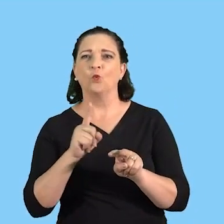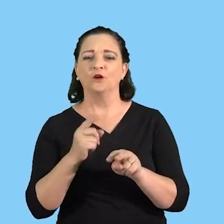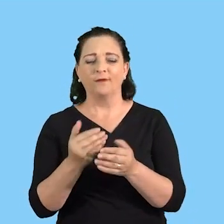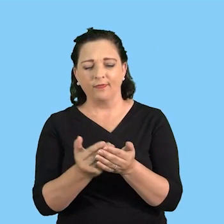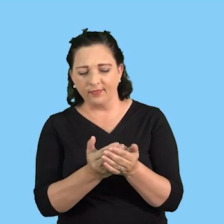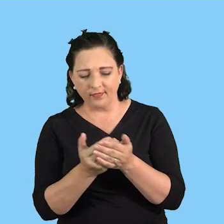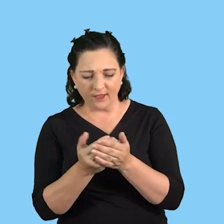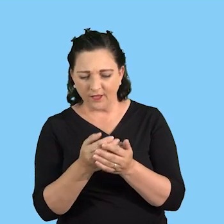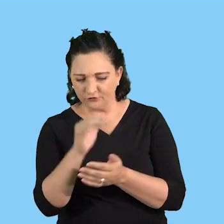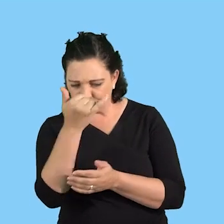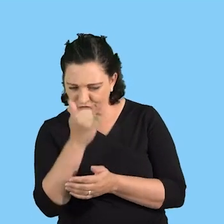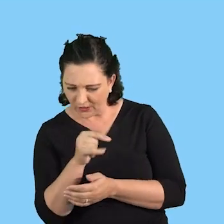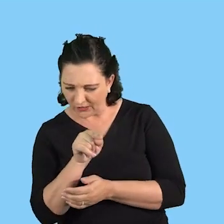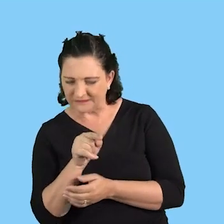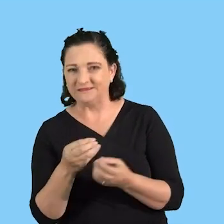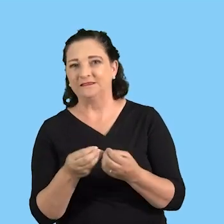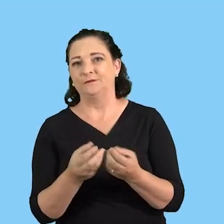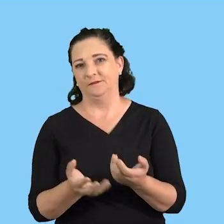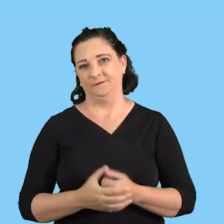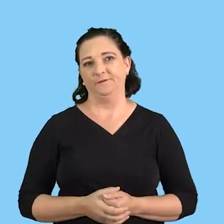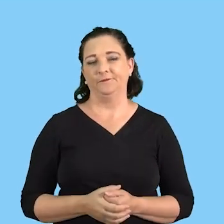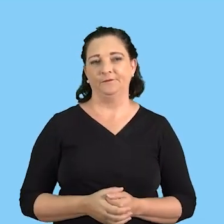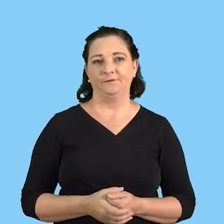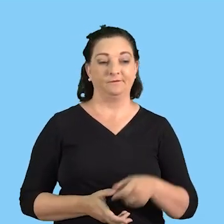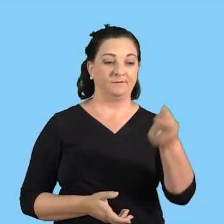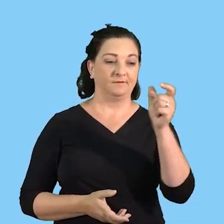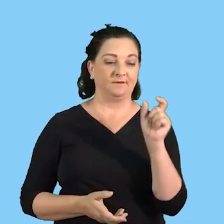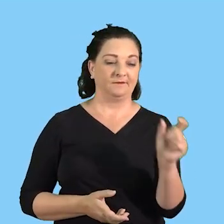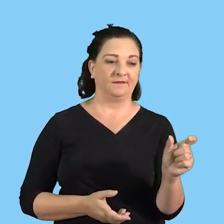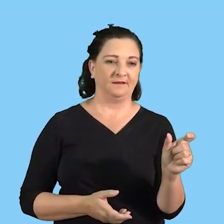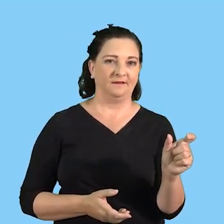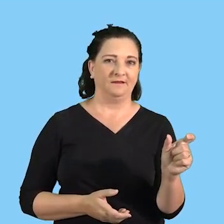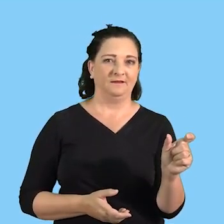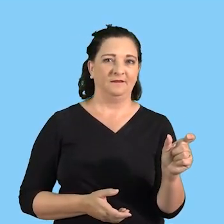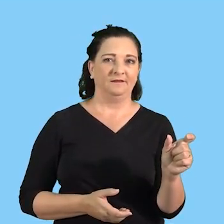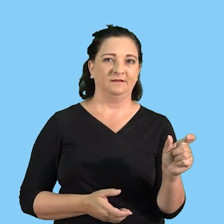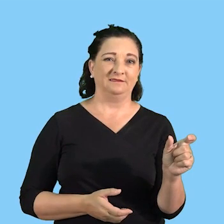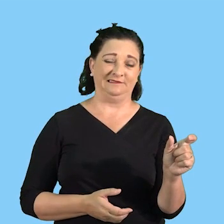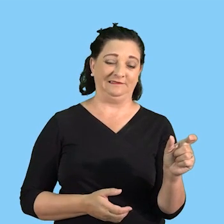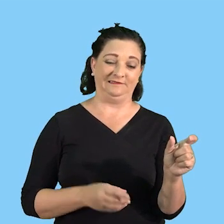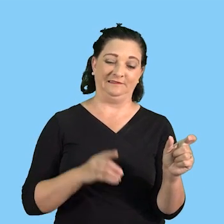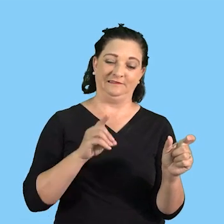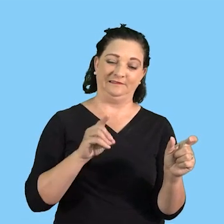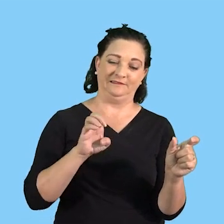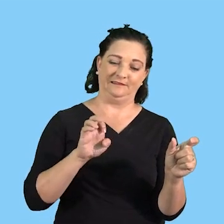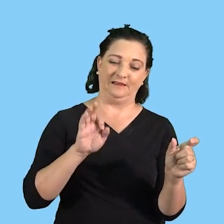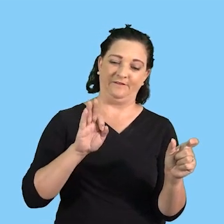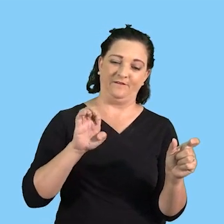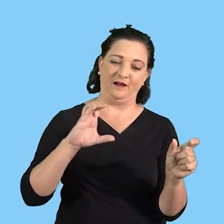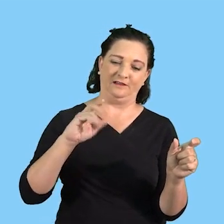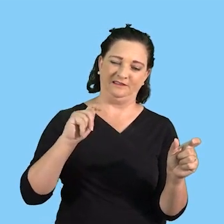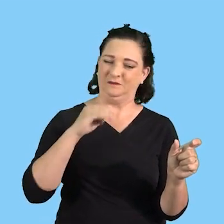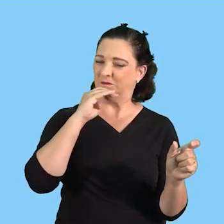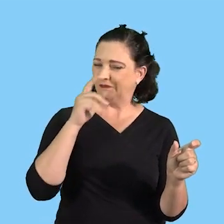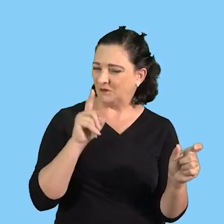of carefully searching or checking something. We also have a defect, which is an imperfection